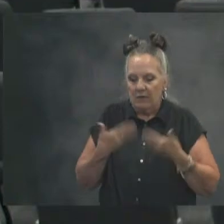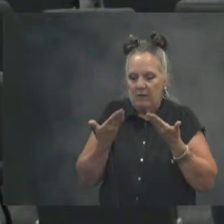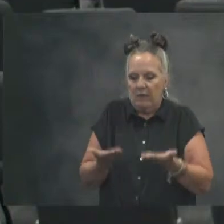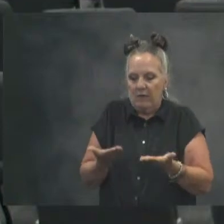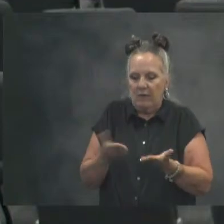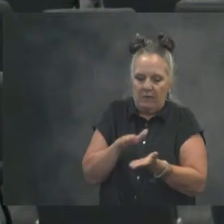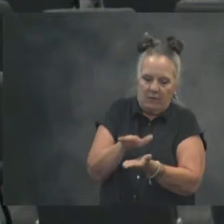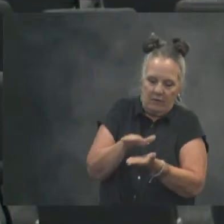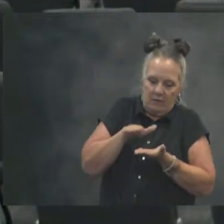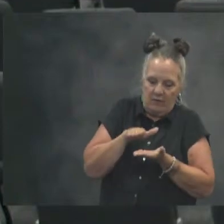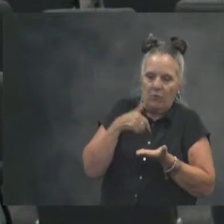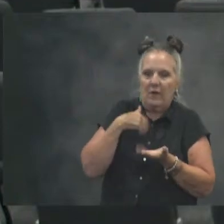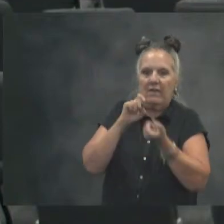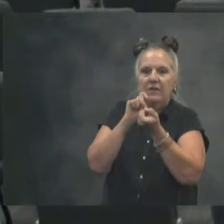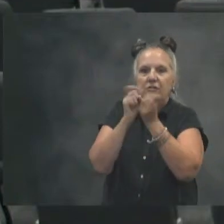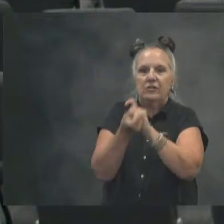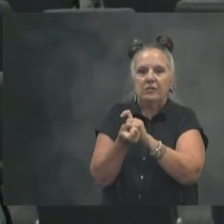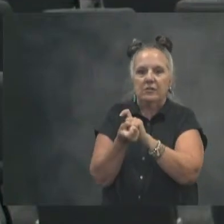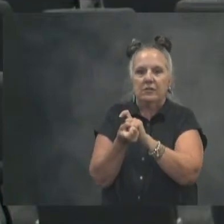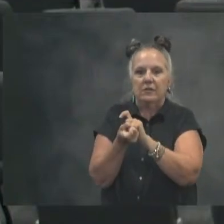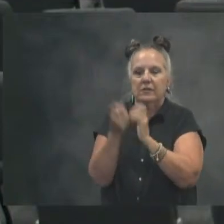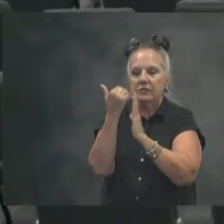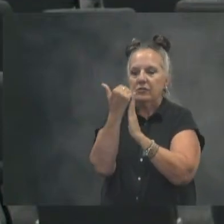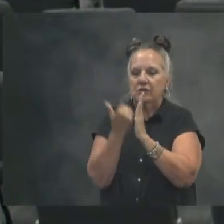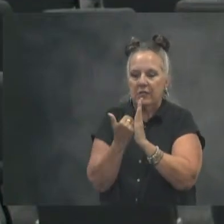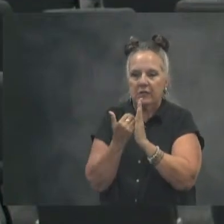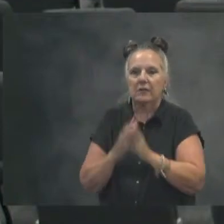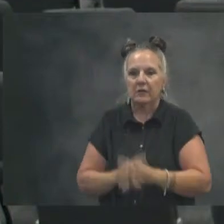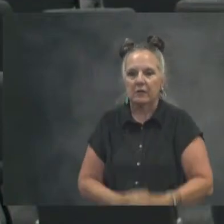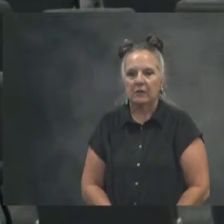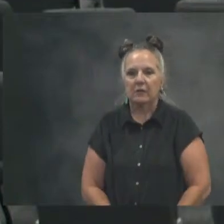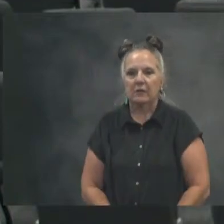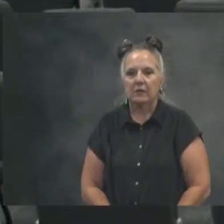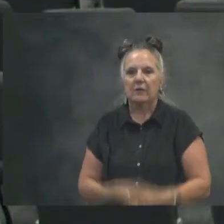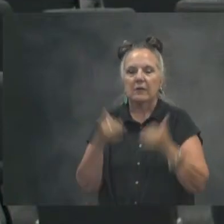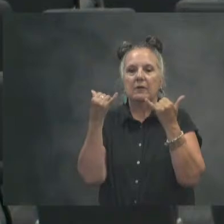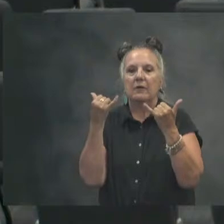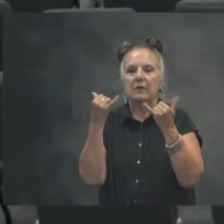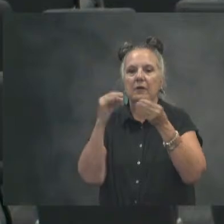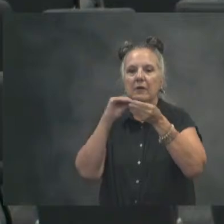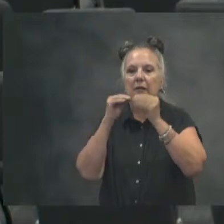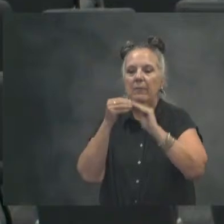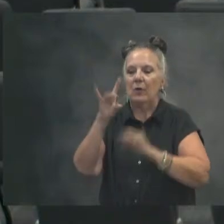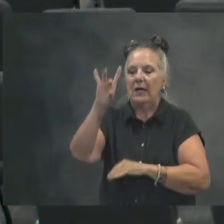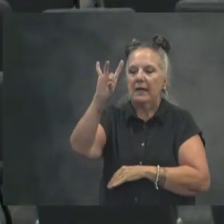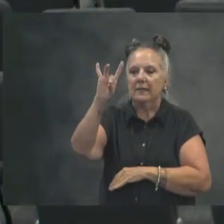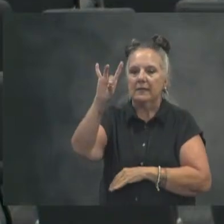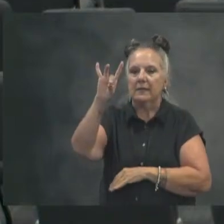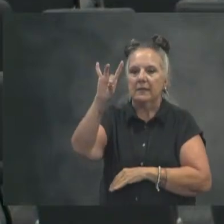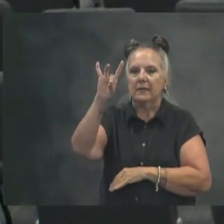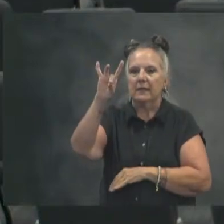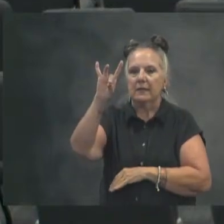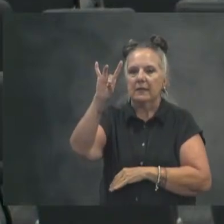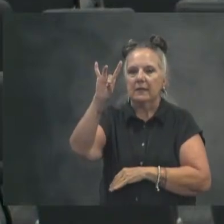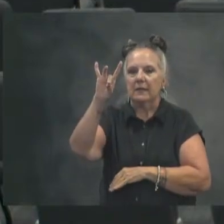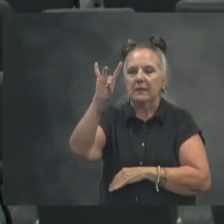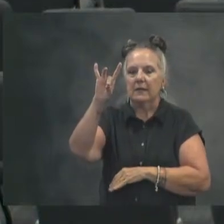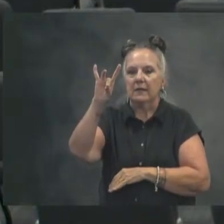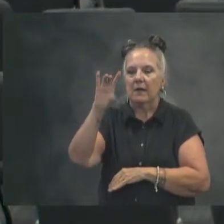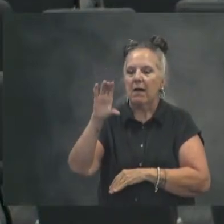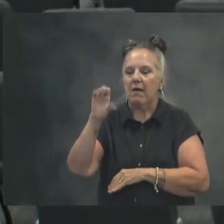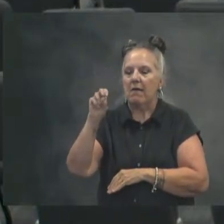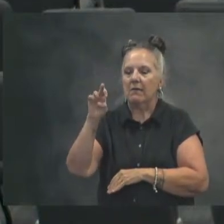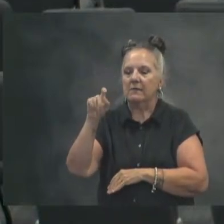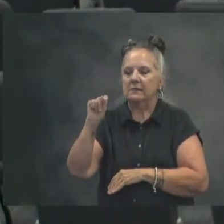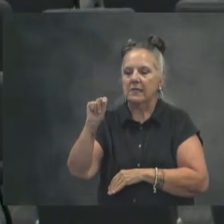packet? Because we have a change in the agenda. We're now at number 8, which is the consent agenda